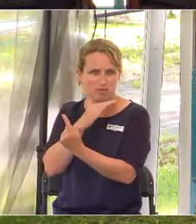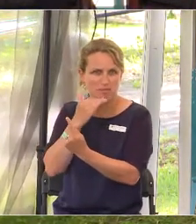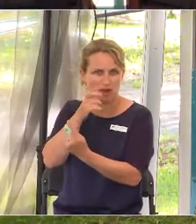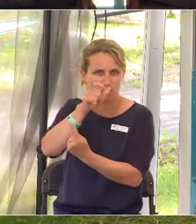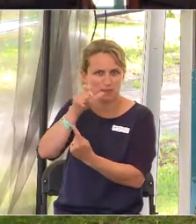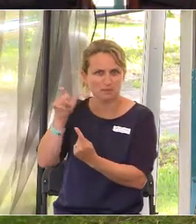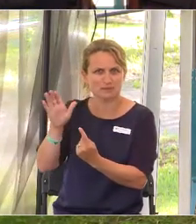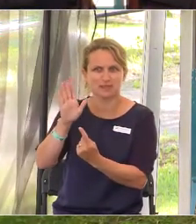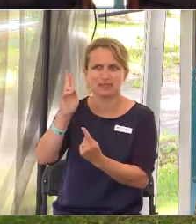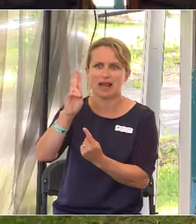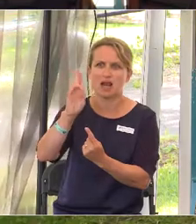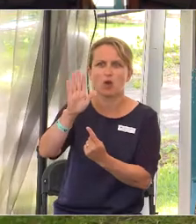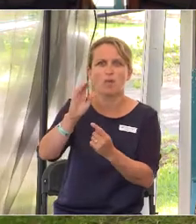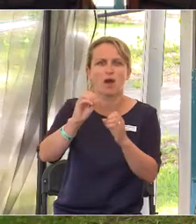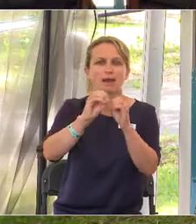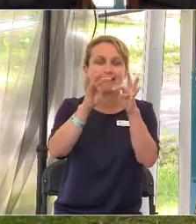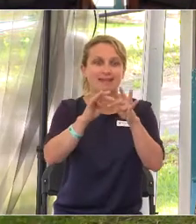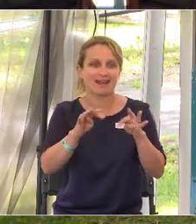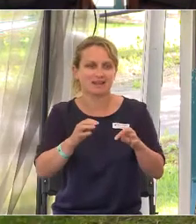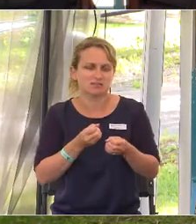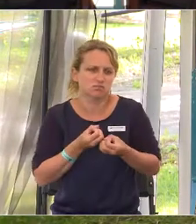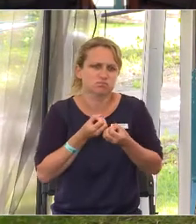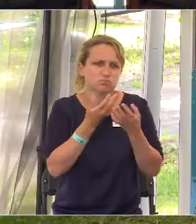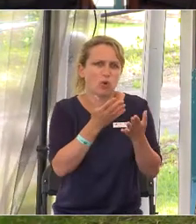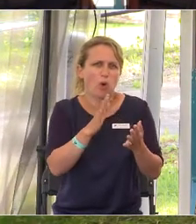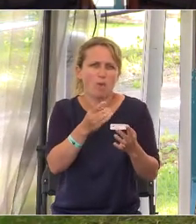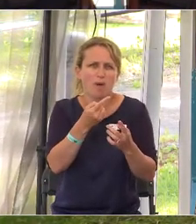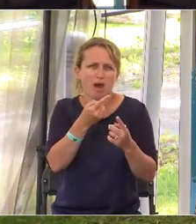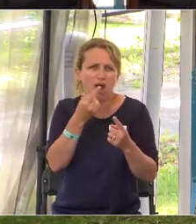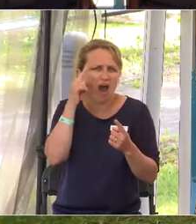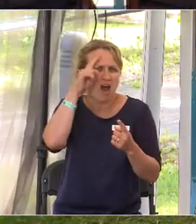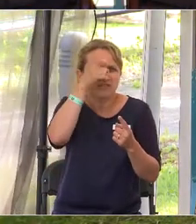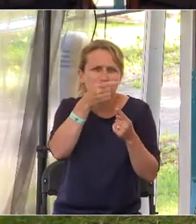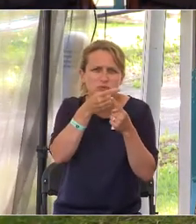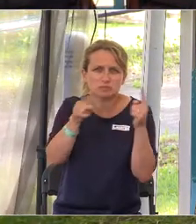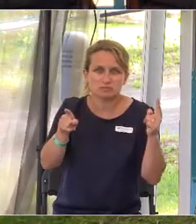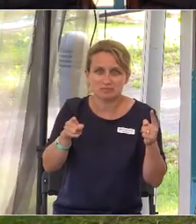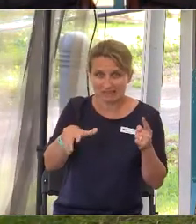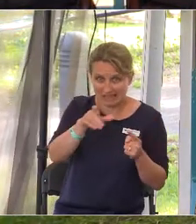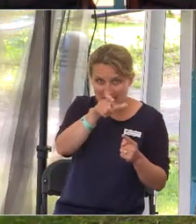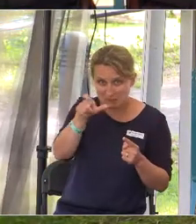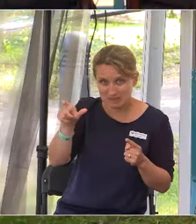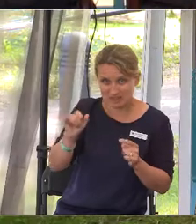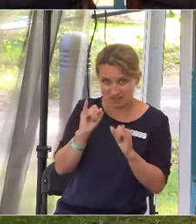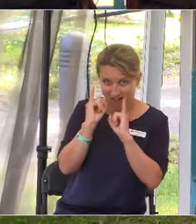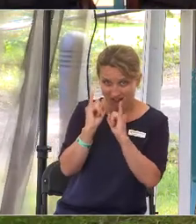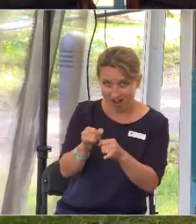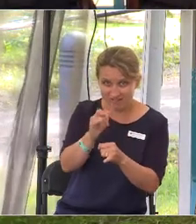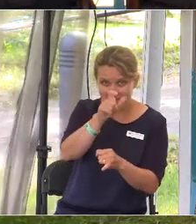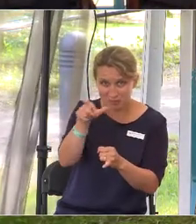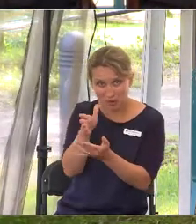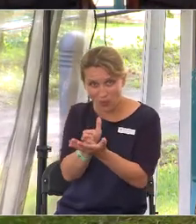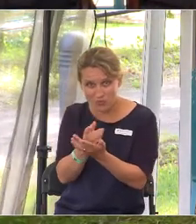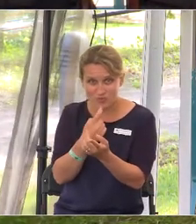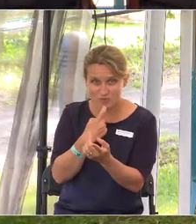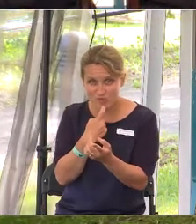extreme views online. Are they bad people? I'm just asking the same question, the